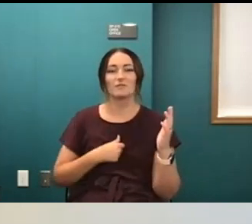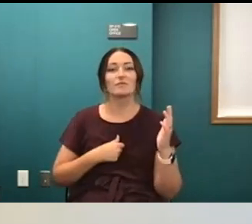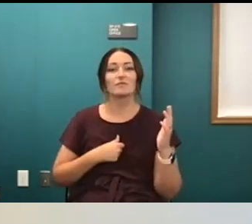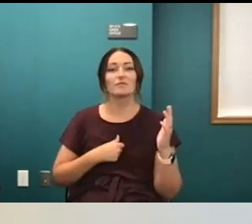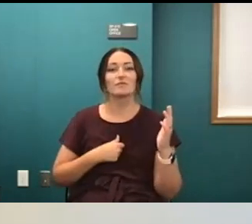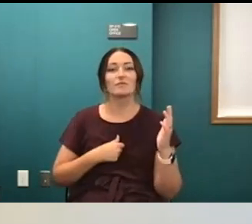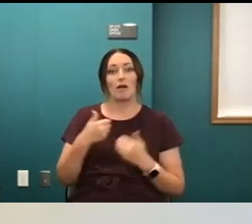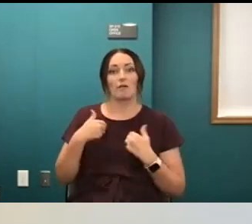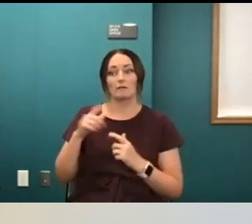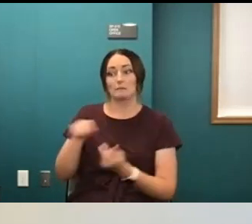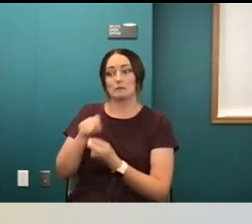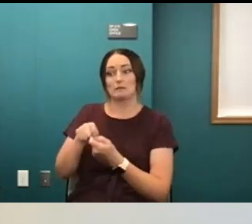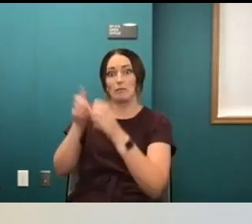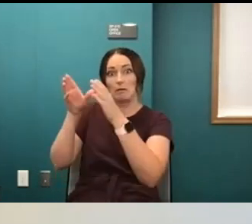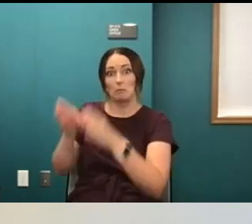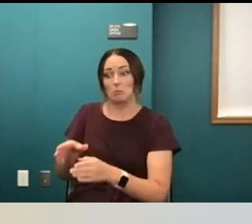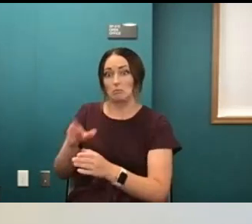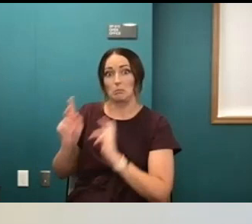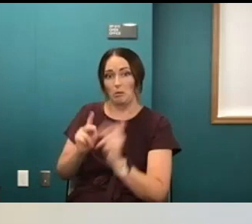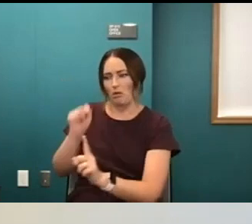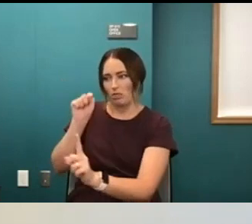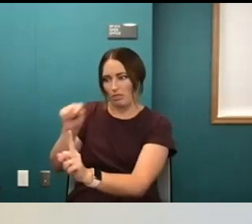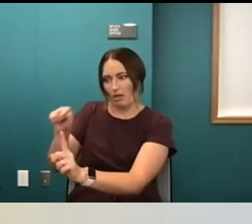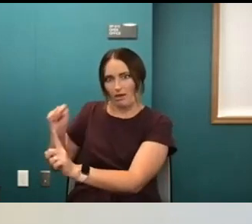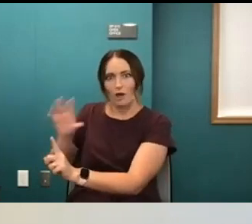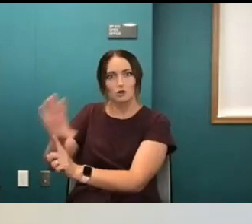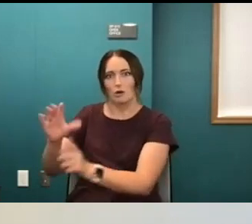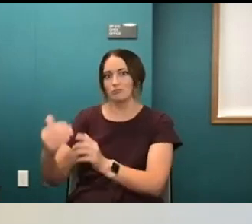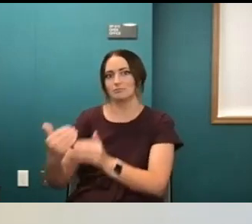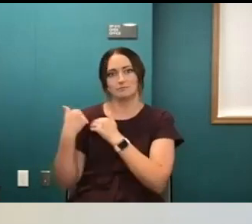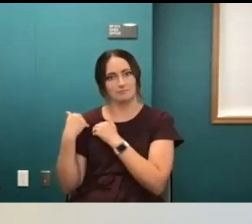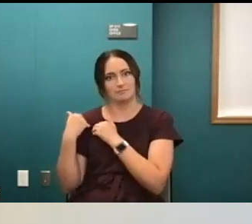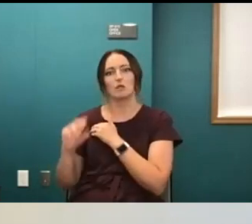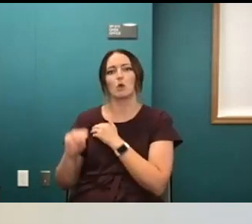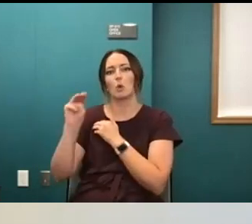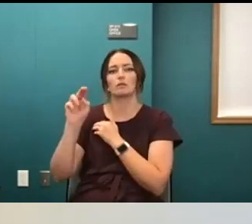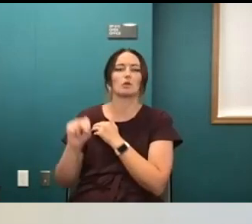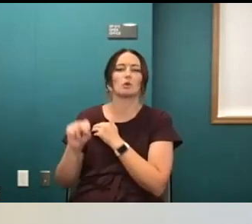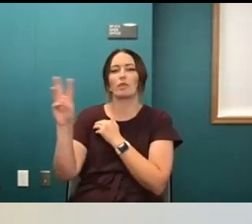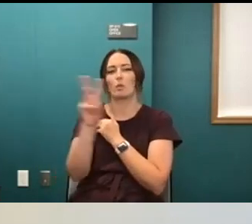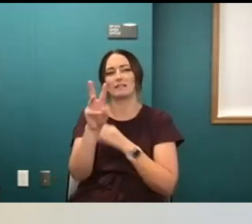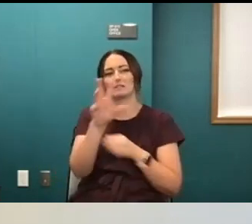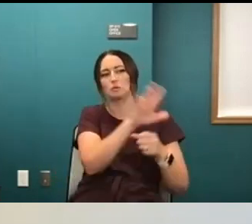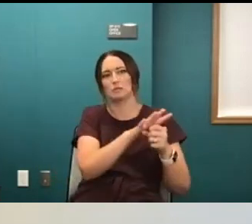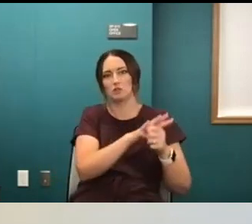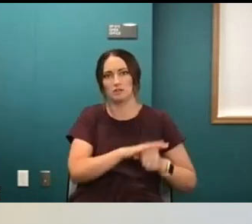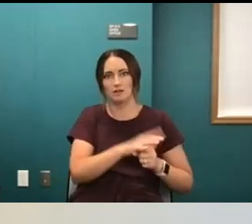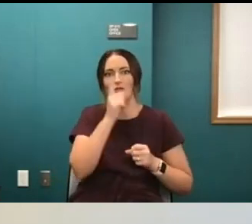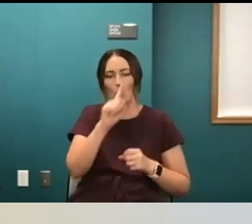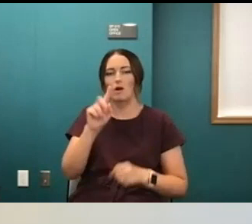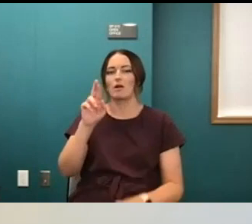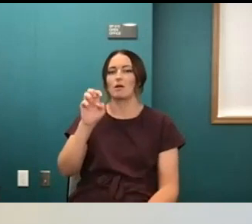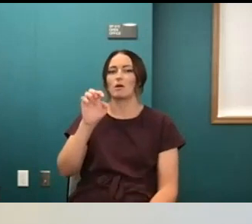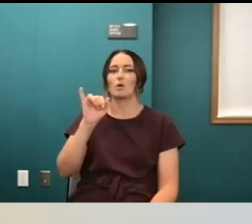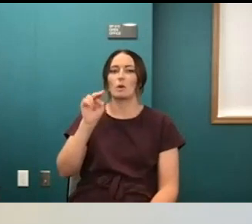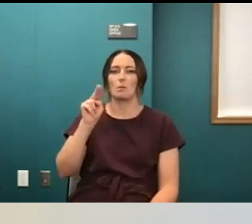reimbursement specialists that are specific to the West and Northwest regions. So what we've noticed as a result of that is it's taking significantly